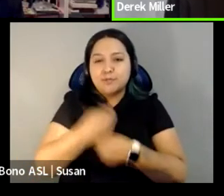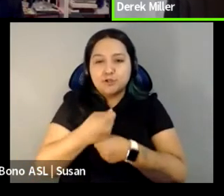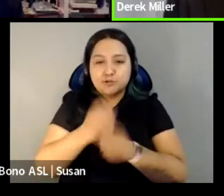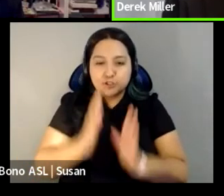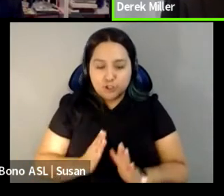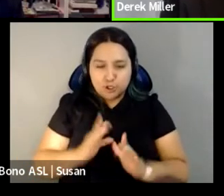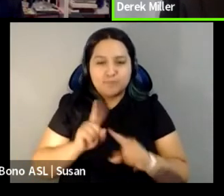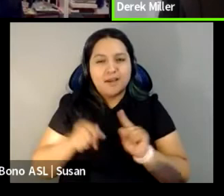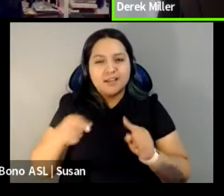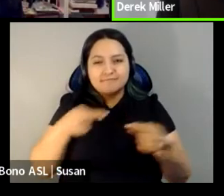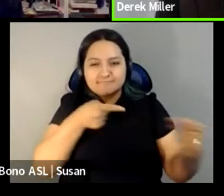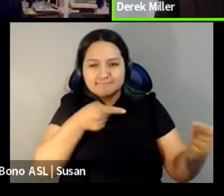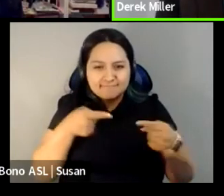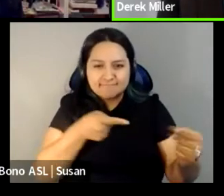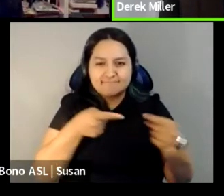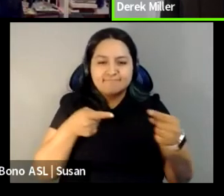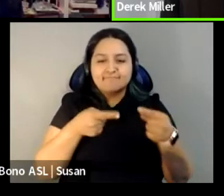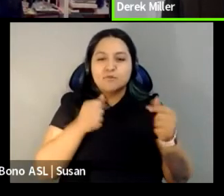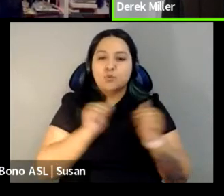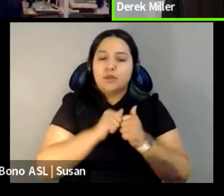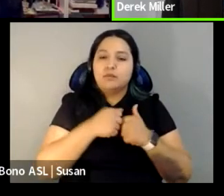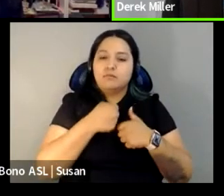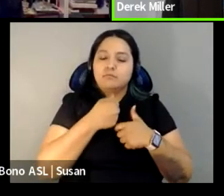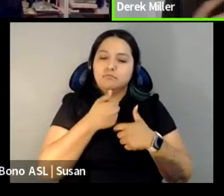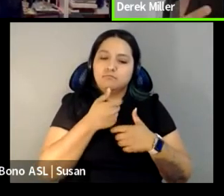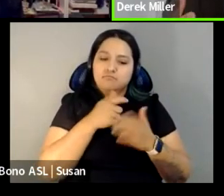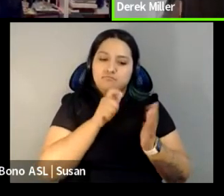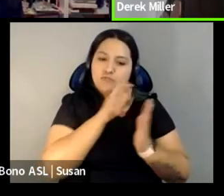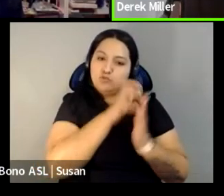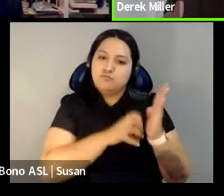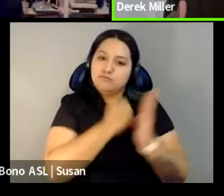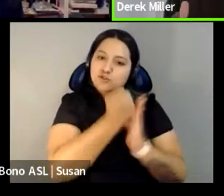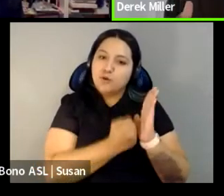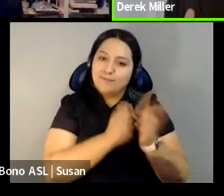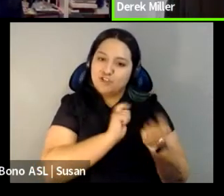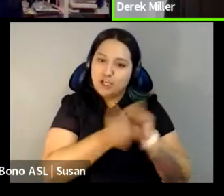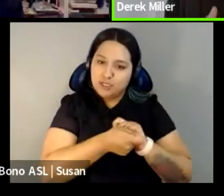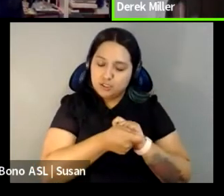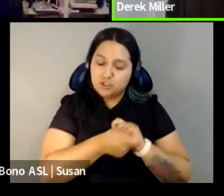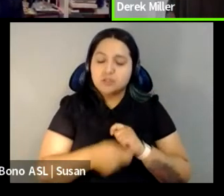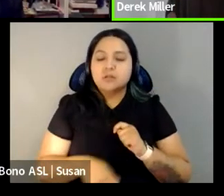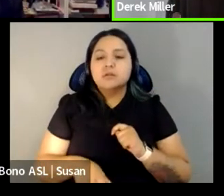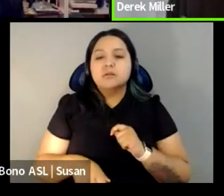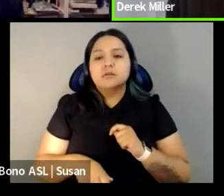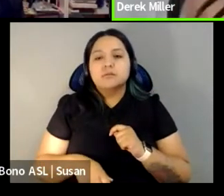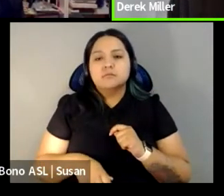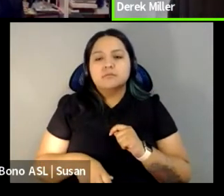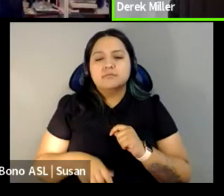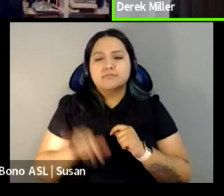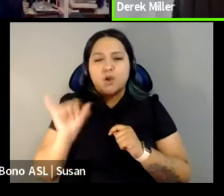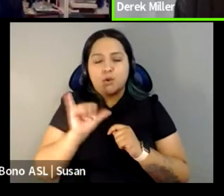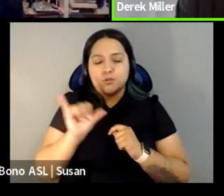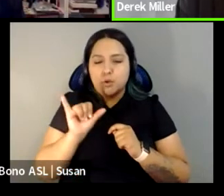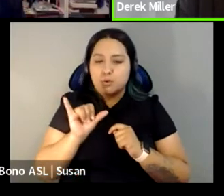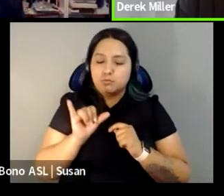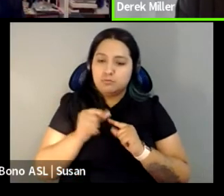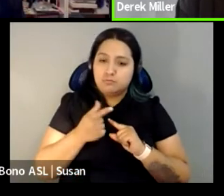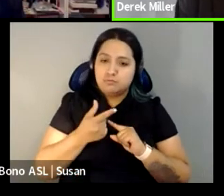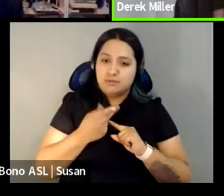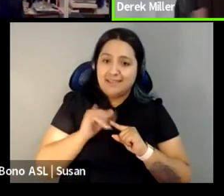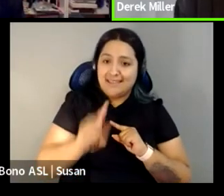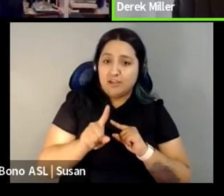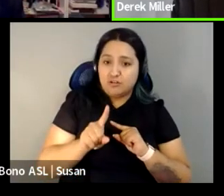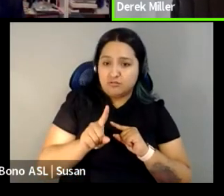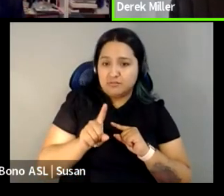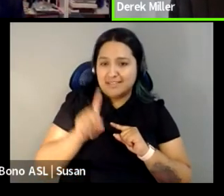to insist on script changes. And then also the question of whether or not the guild had to arbitrate the